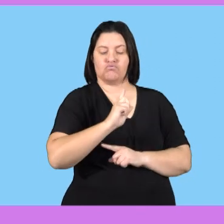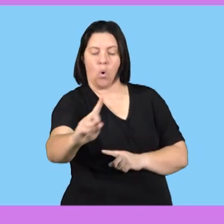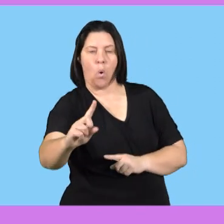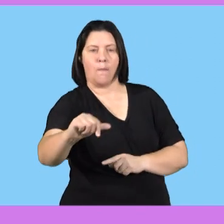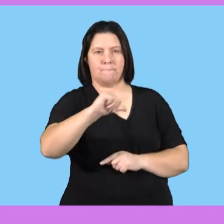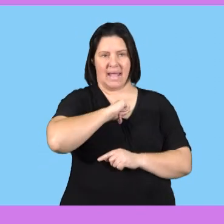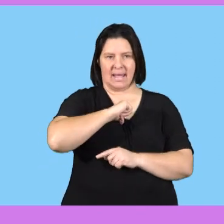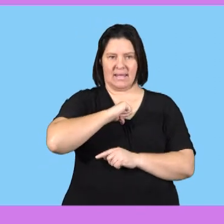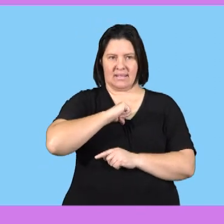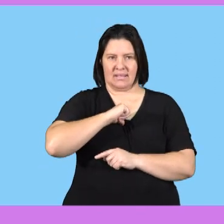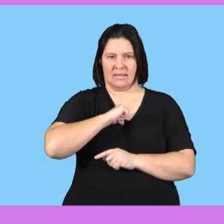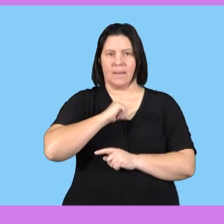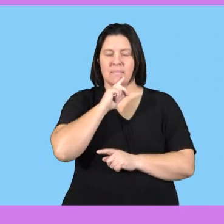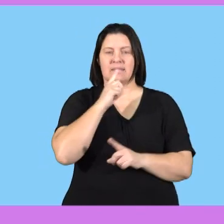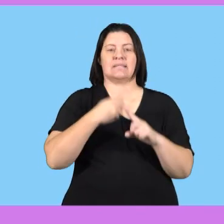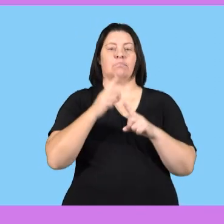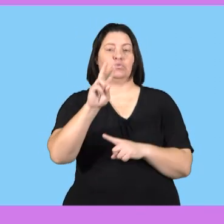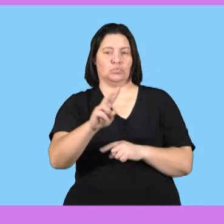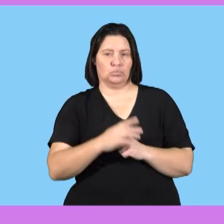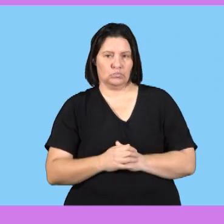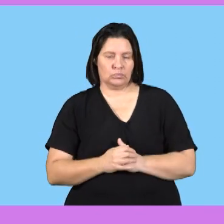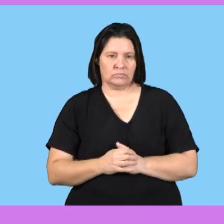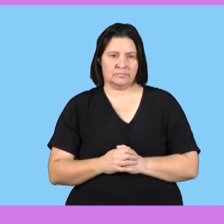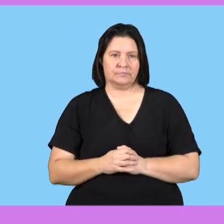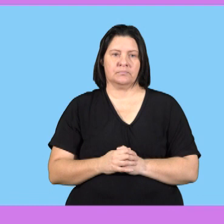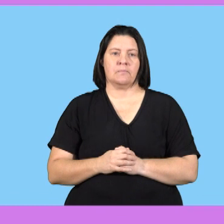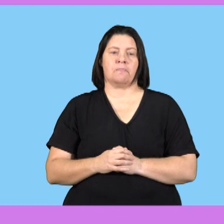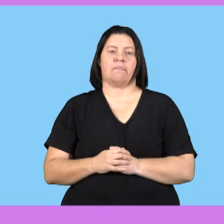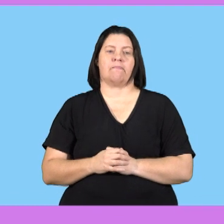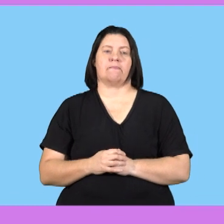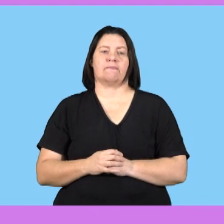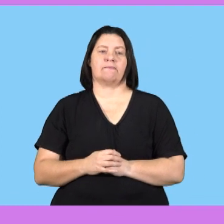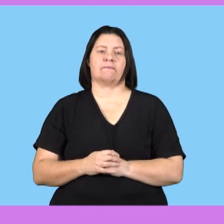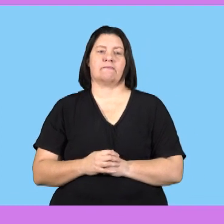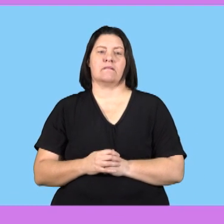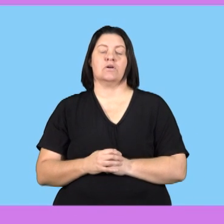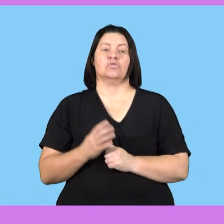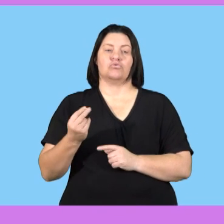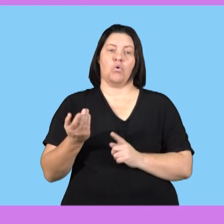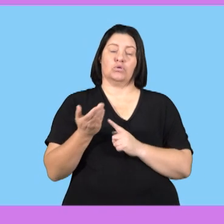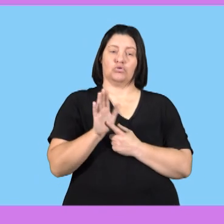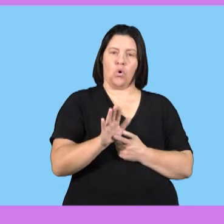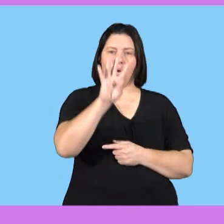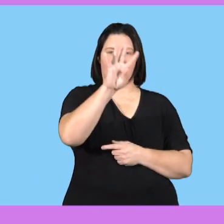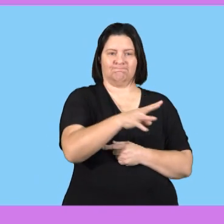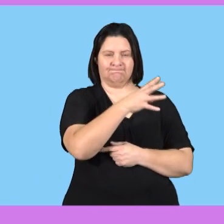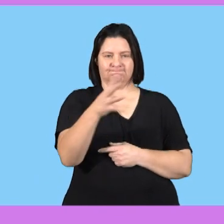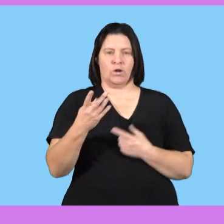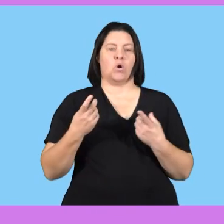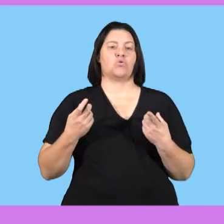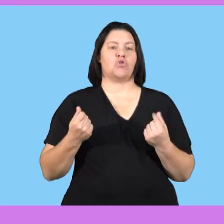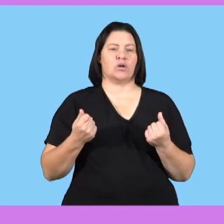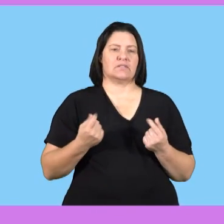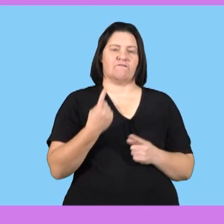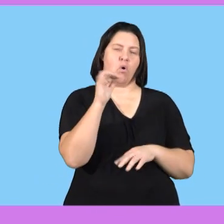and coming back, so keep that in mind, net times 2. So here we have then the table indicating the cost, right?